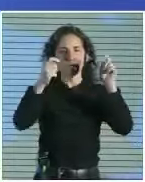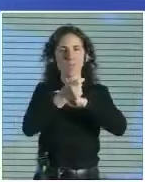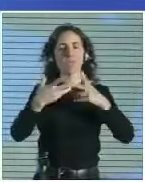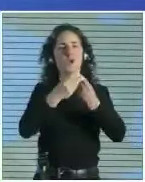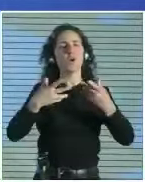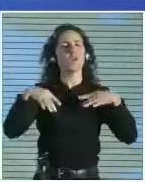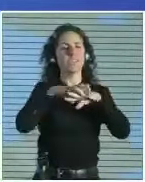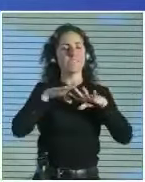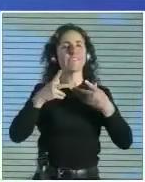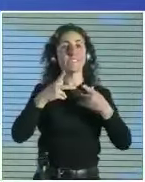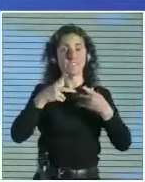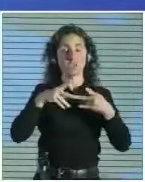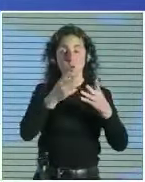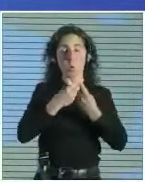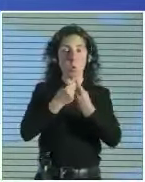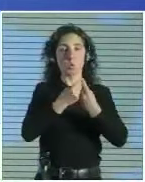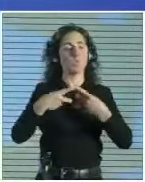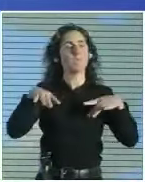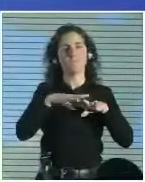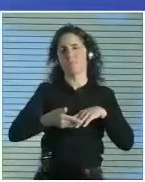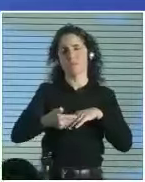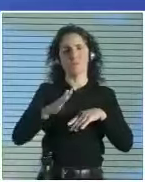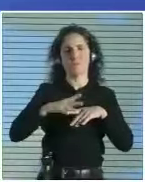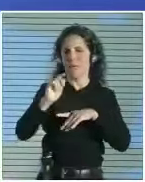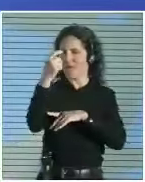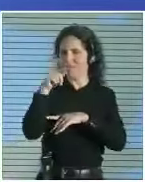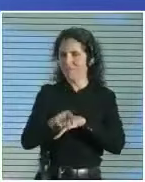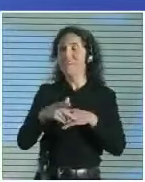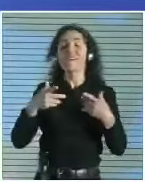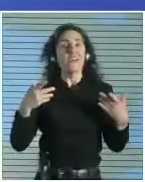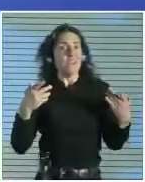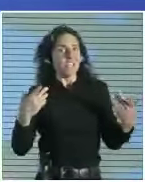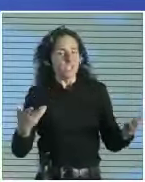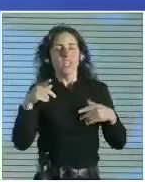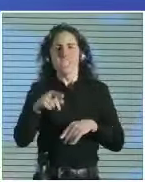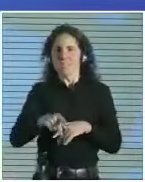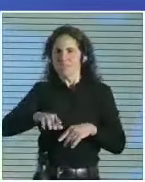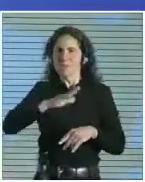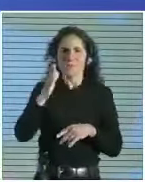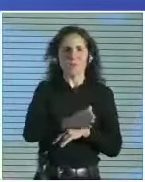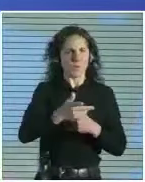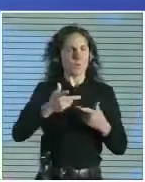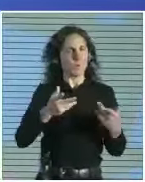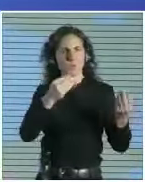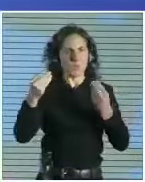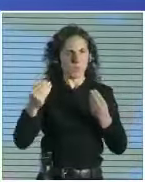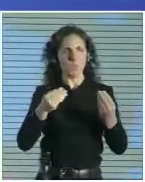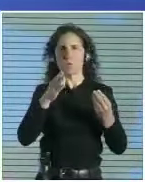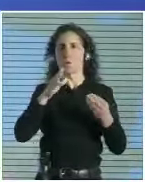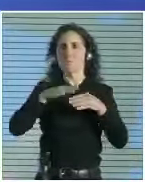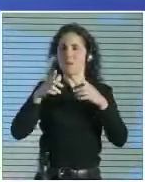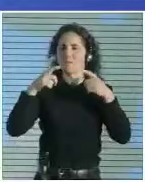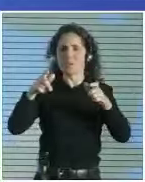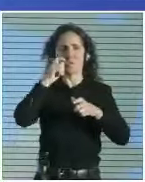more sustainable and also resilient. We have our next panel session, which is going to be moderated by Ms.